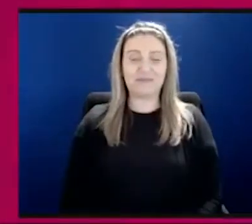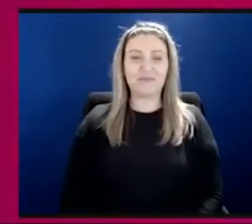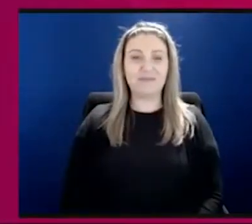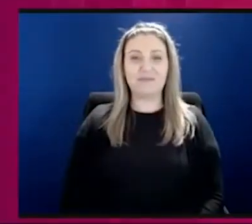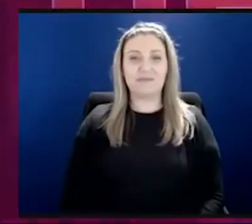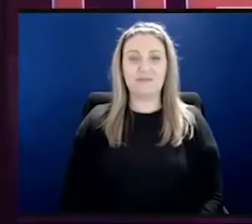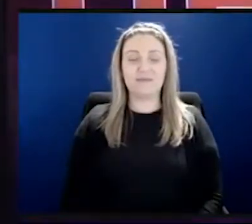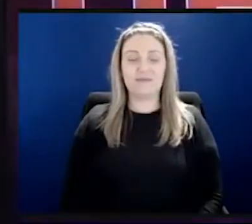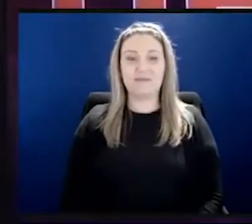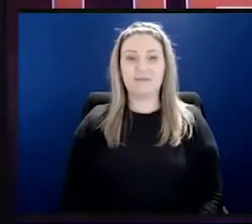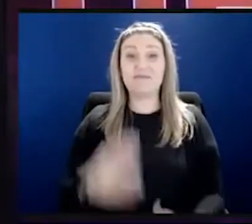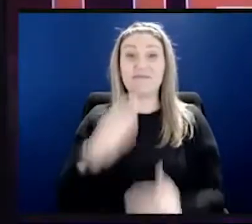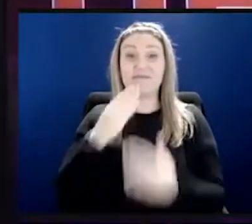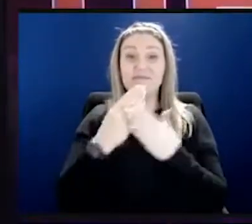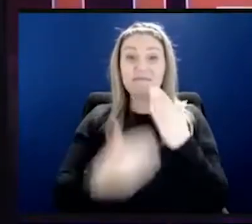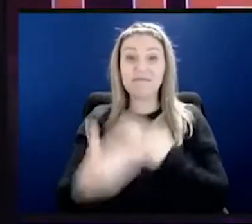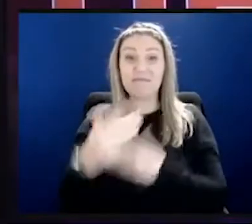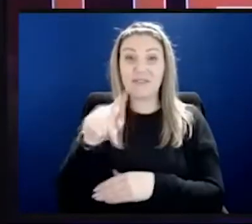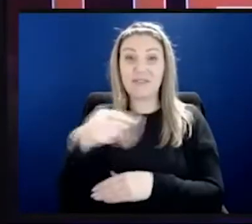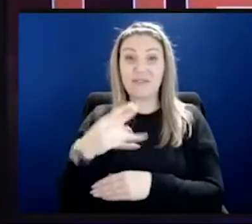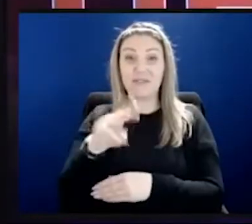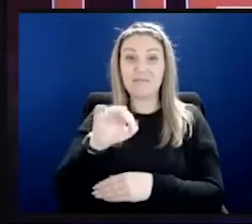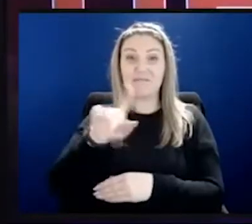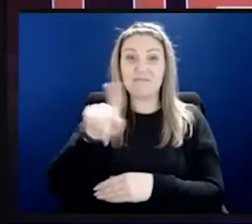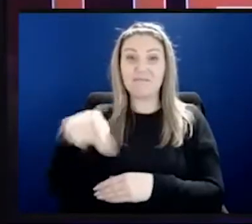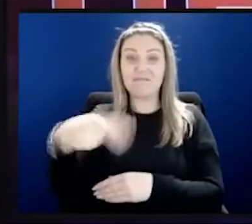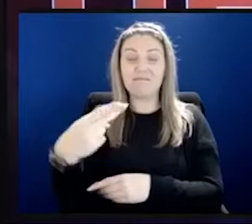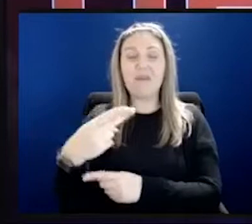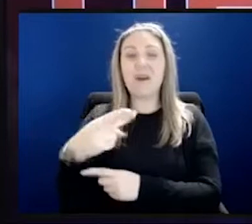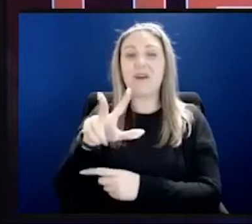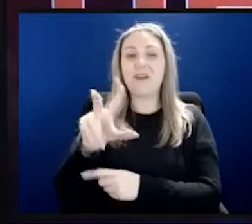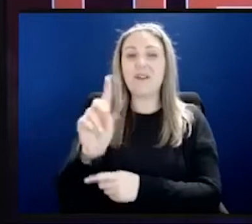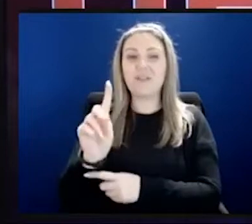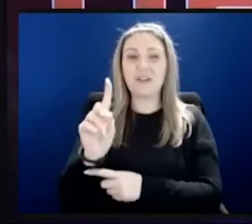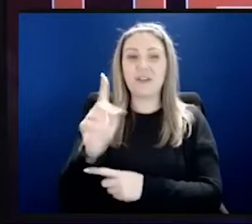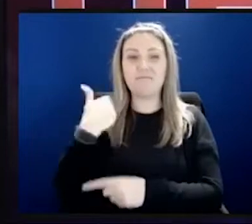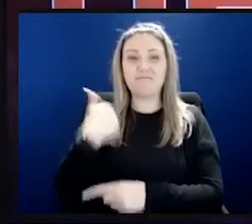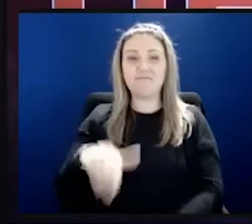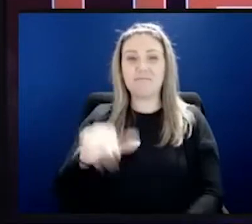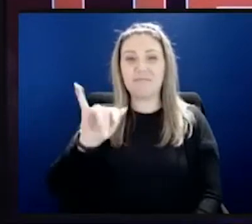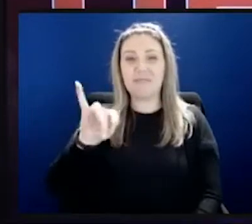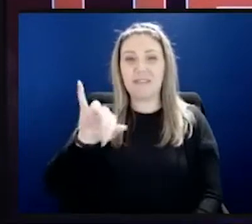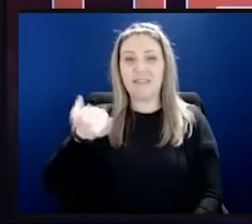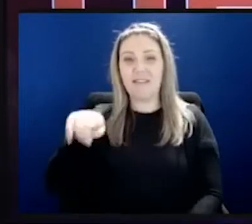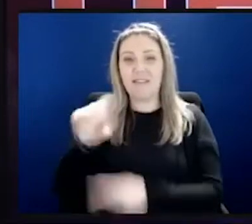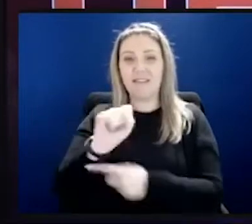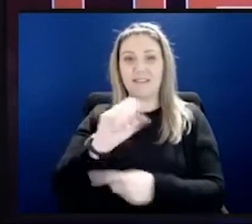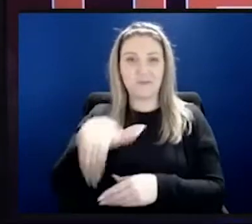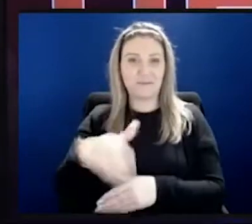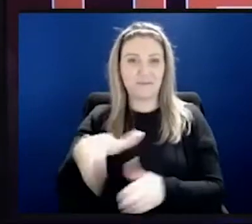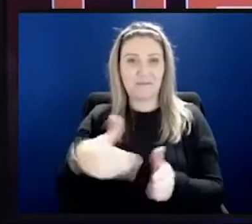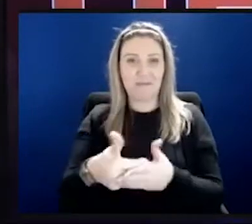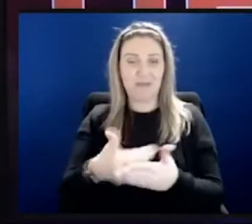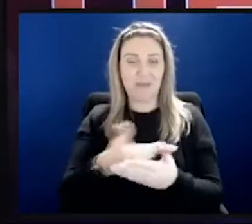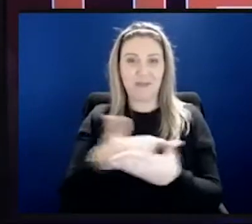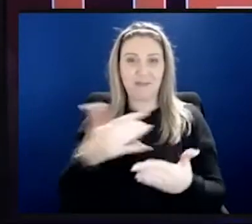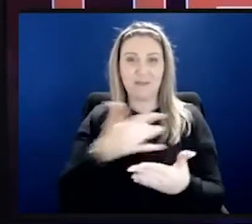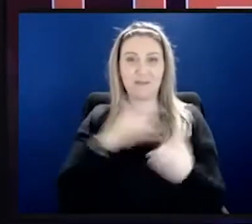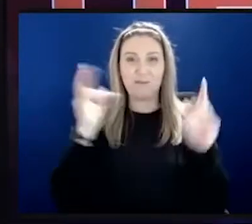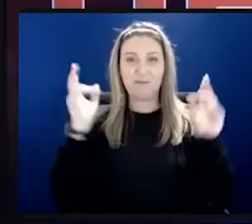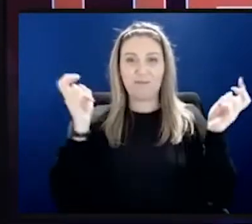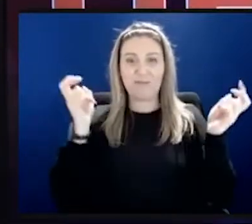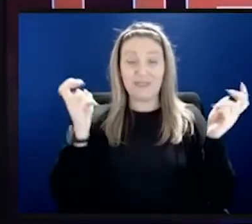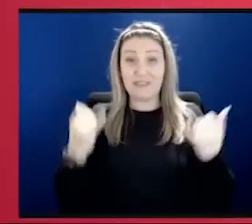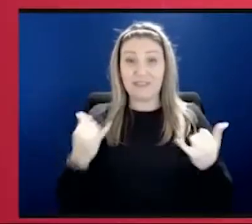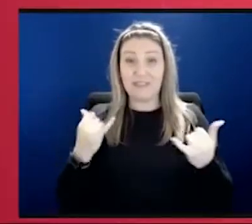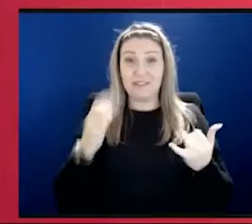Good morning. It's Thursday, March 31st. I'm Alexis Del Cid. Welcome to All Things Heart. Here's what we have for you today. You're going to meet